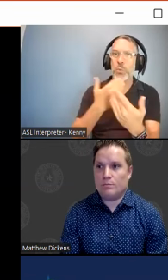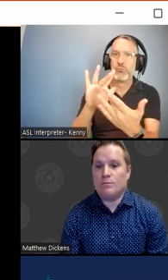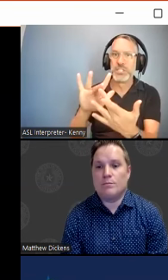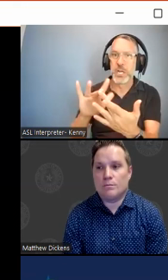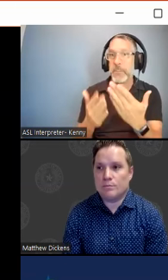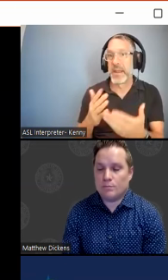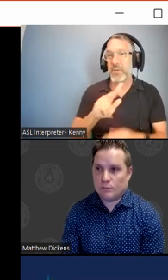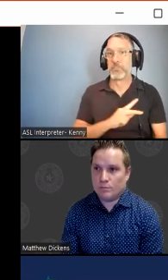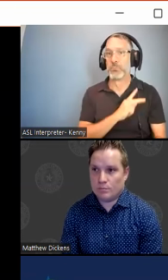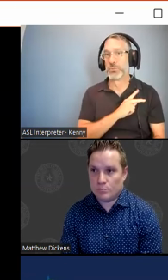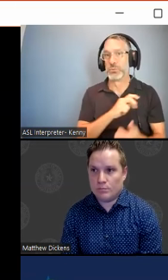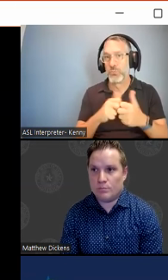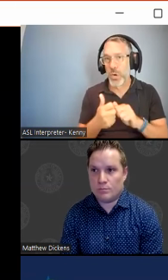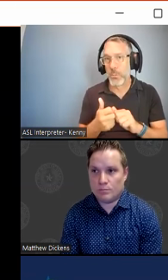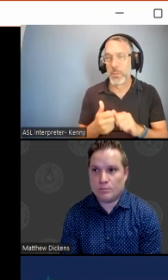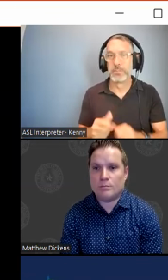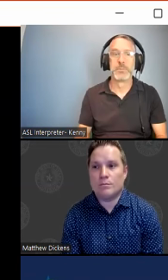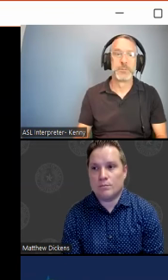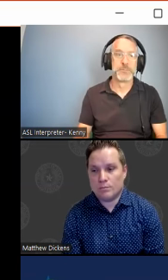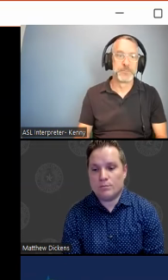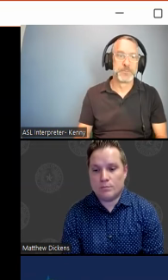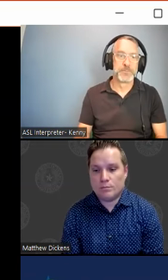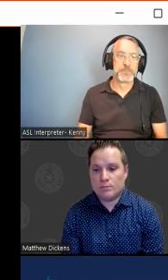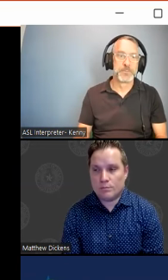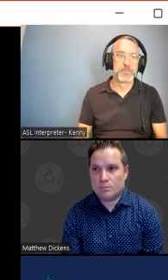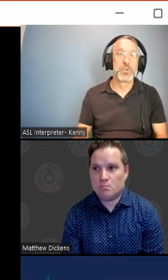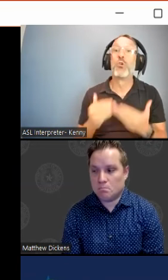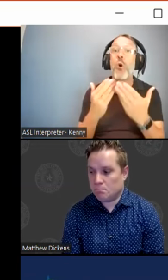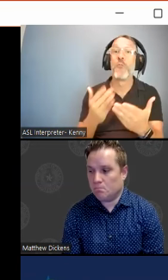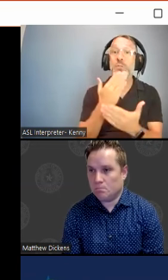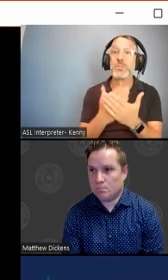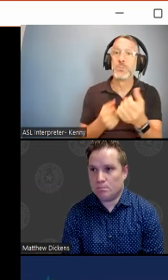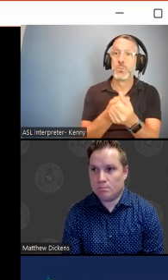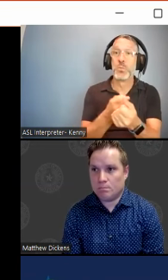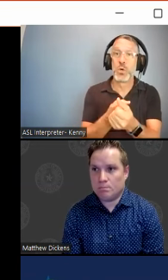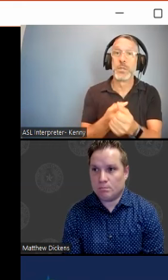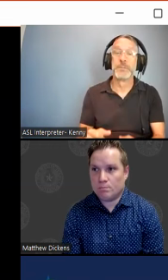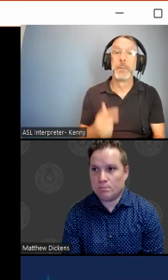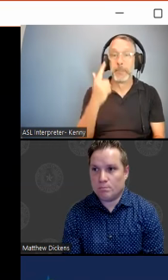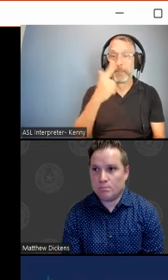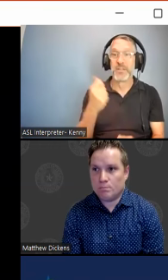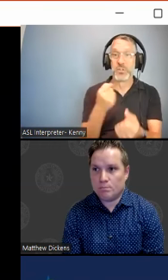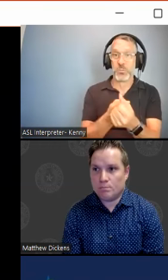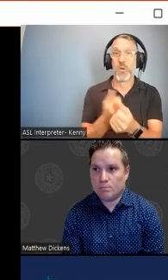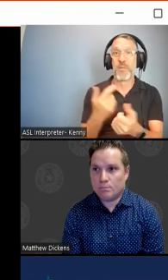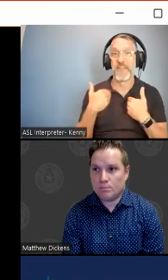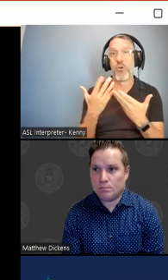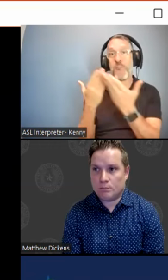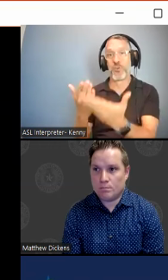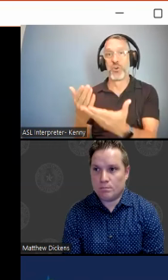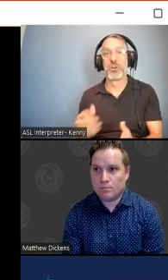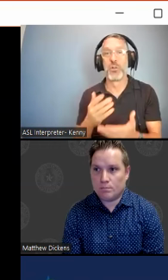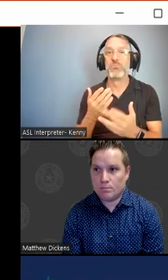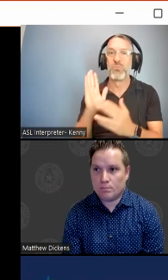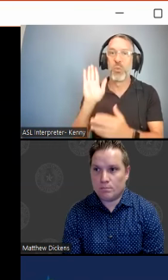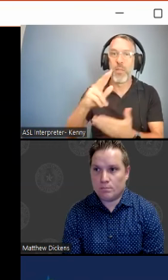having a personal crisis in their life and you can offer them some support because of the support that they've offered you throughout